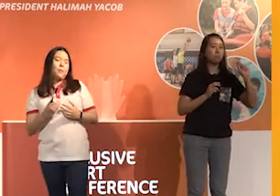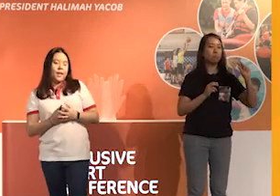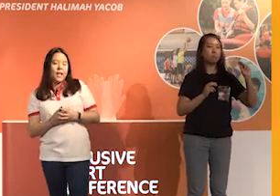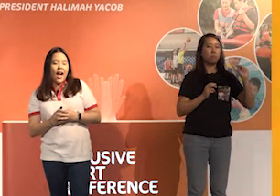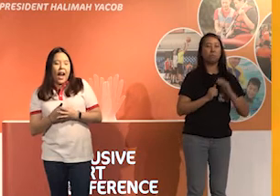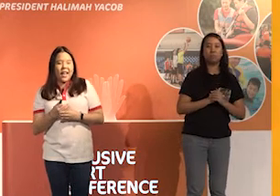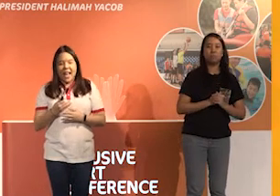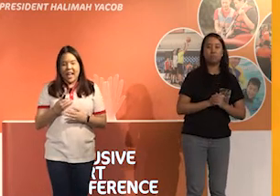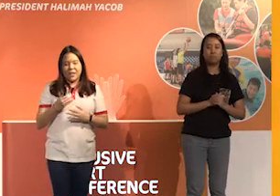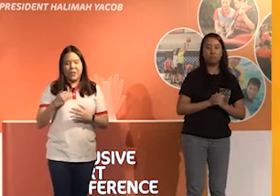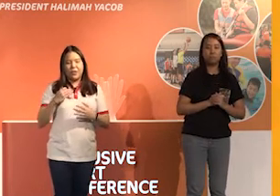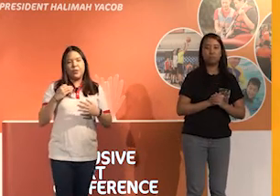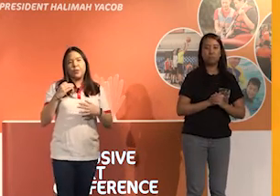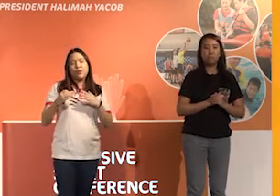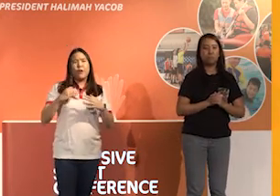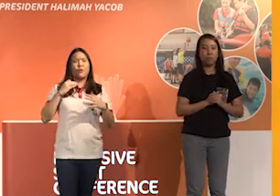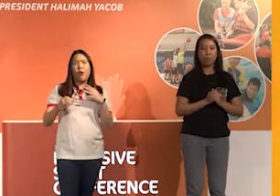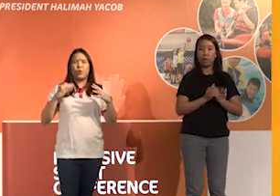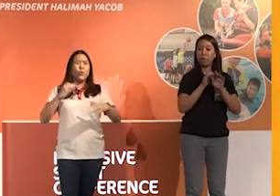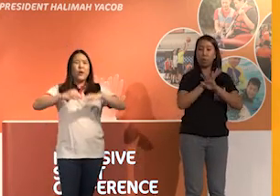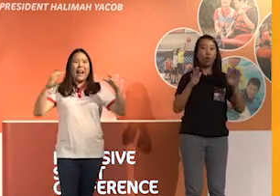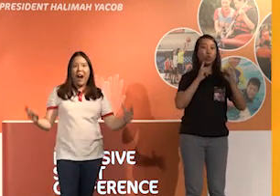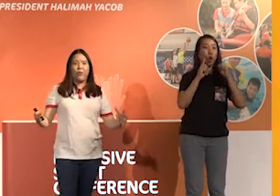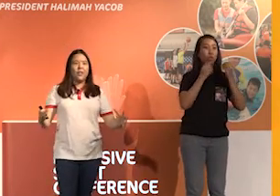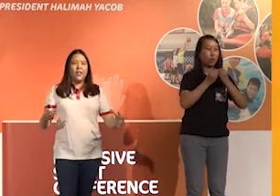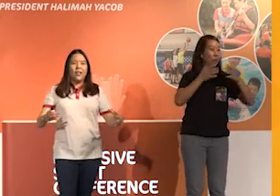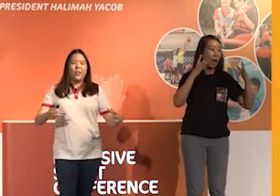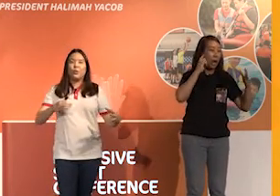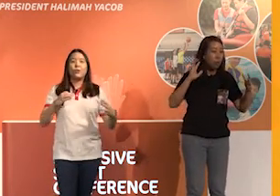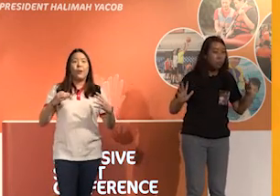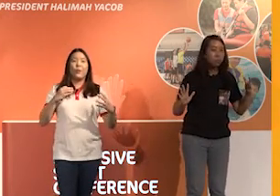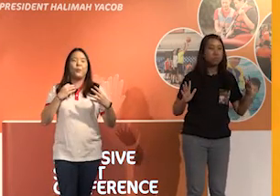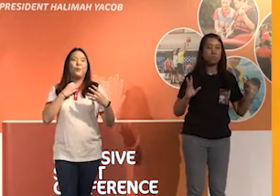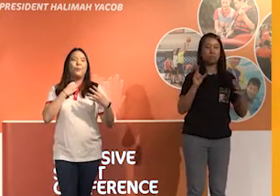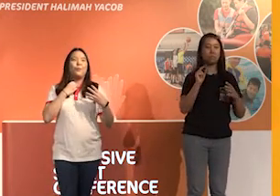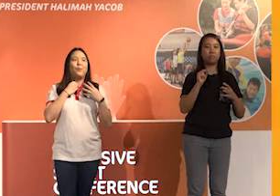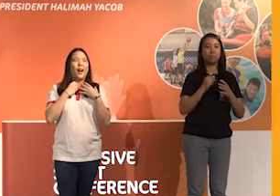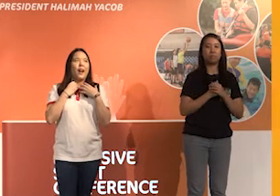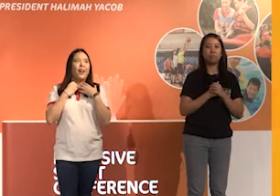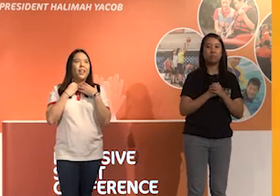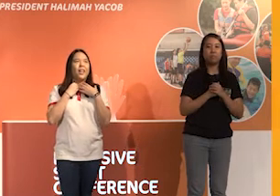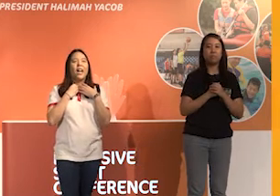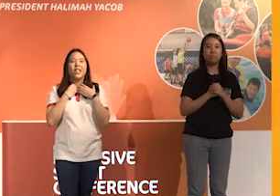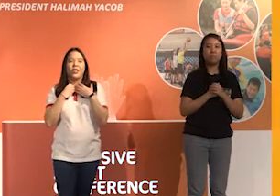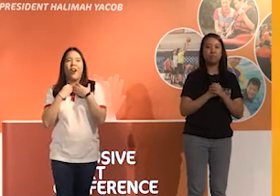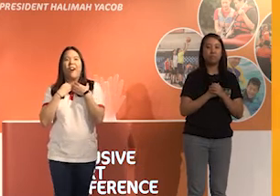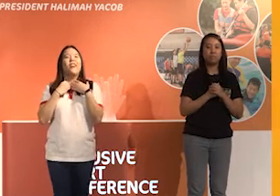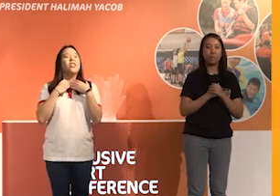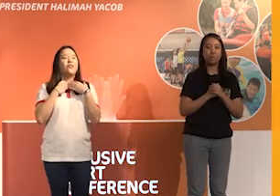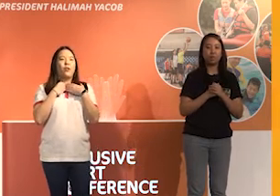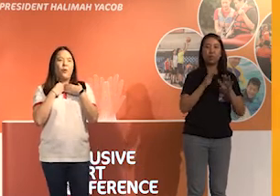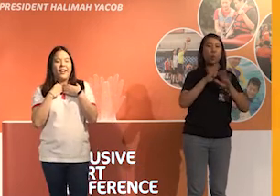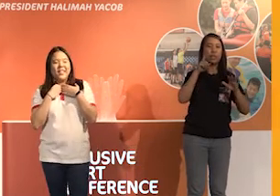deaf people. And then do not talk too loud. Do not hurt